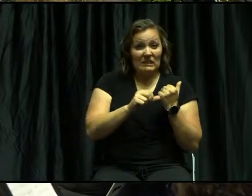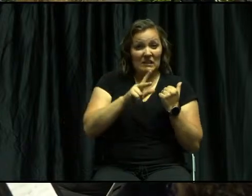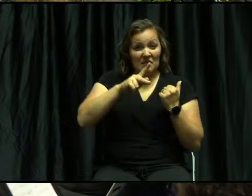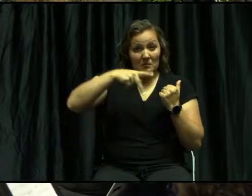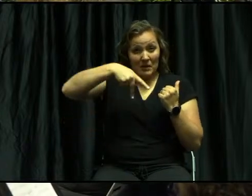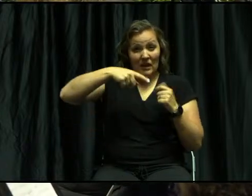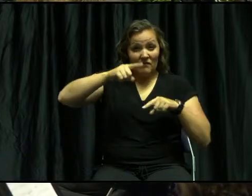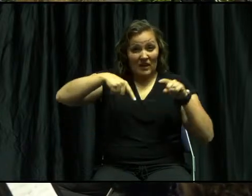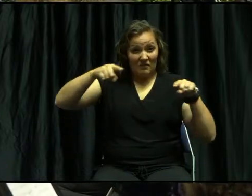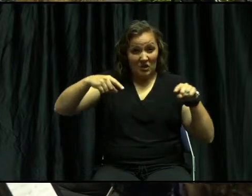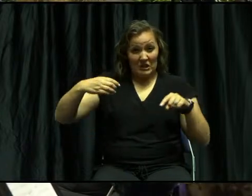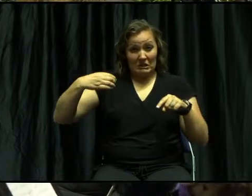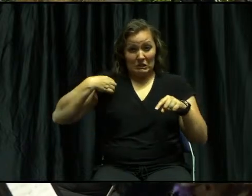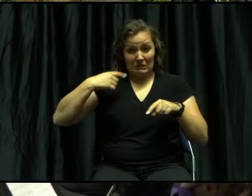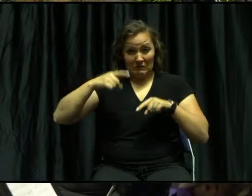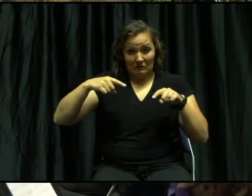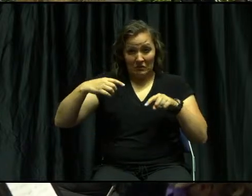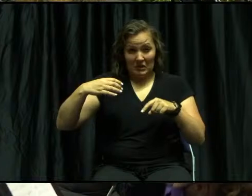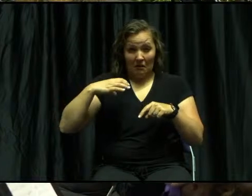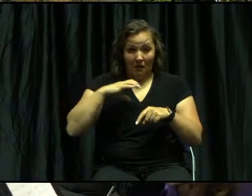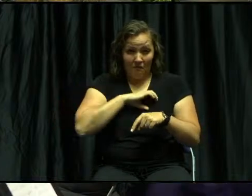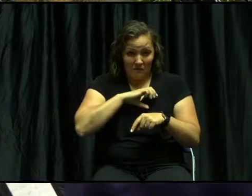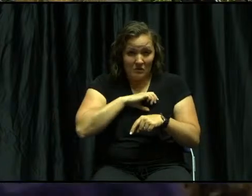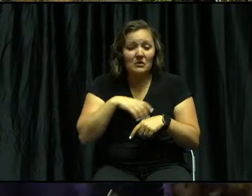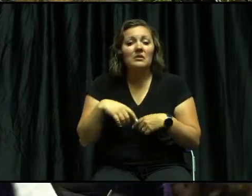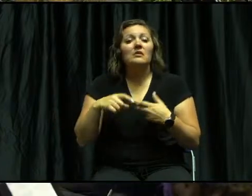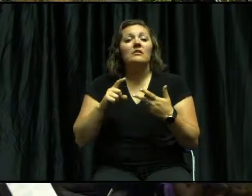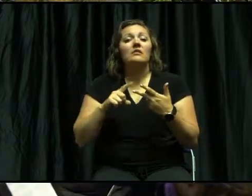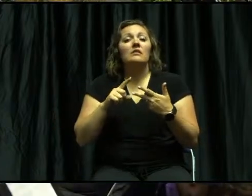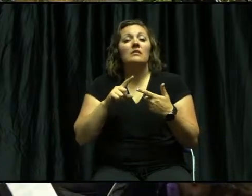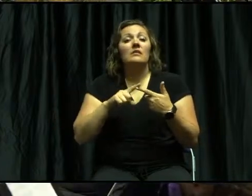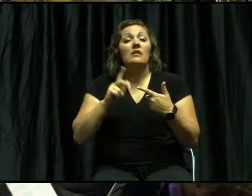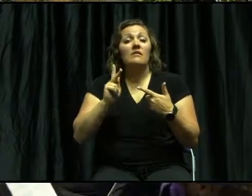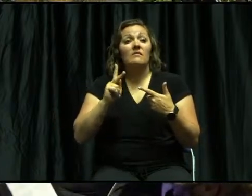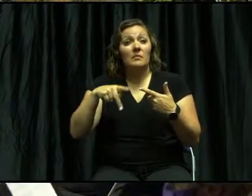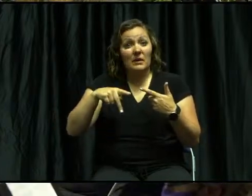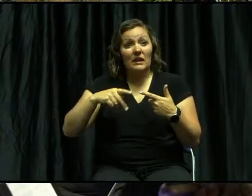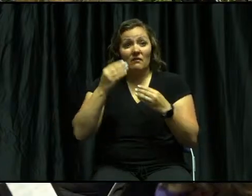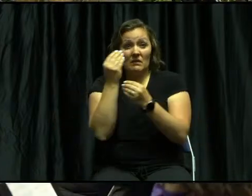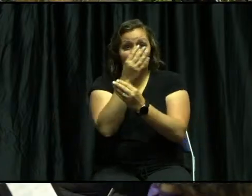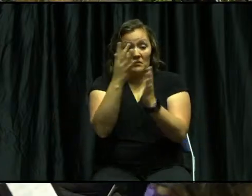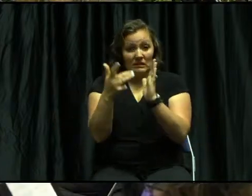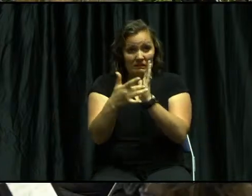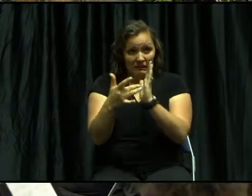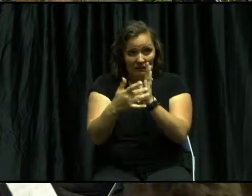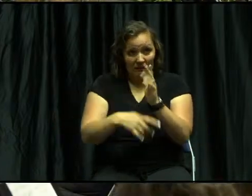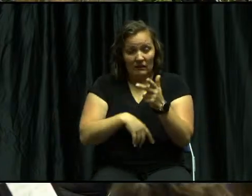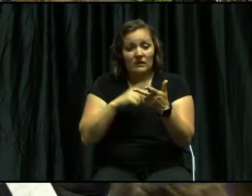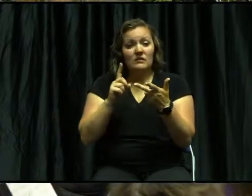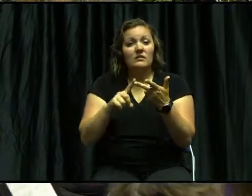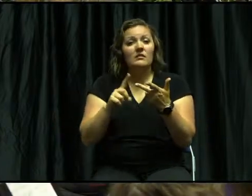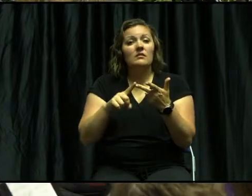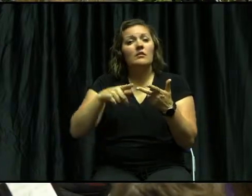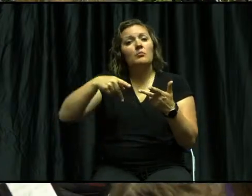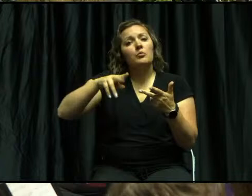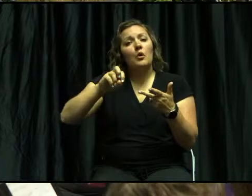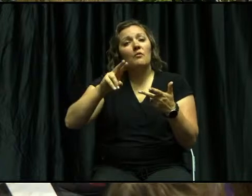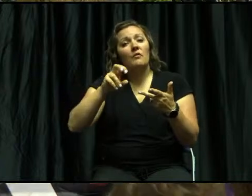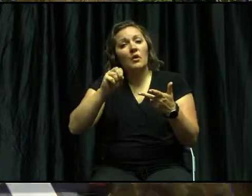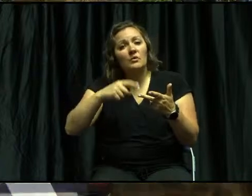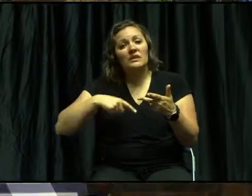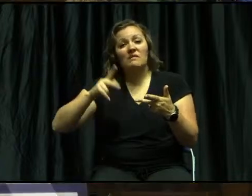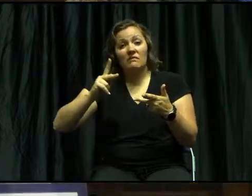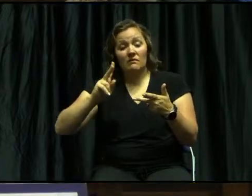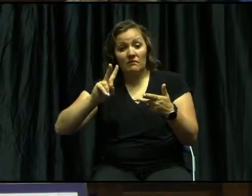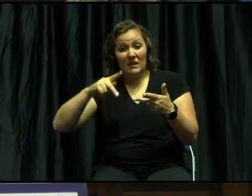Diversity and Chief Diversity Officer Adrian Andrews, Vice President of Information Technology Brett Ellis, Provost and Vice